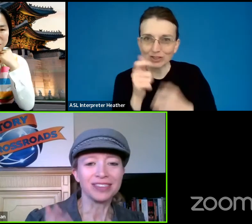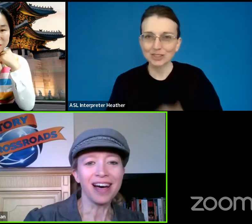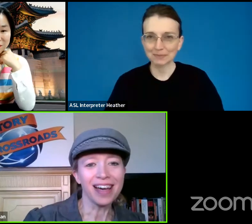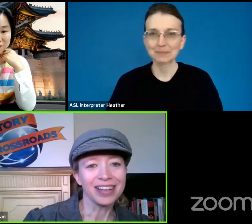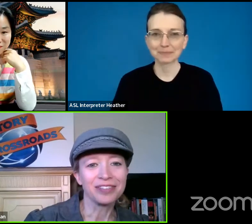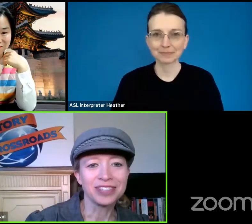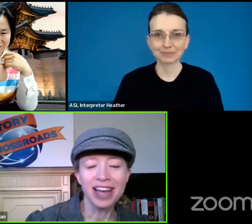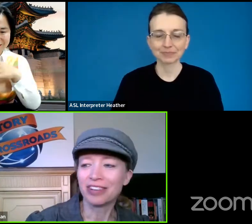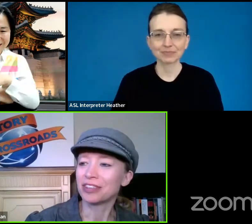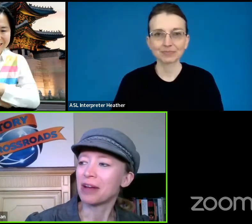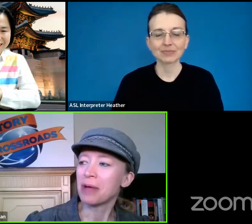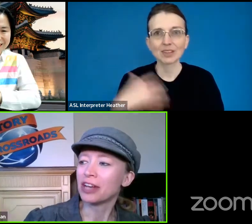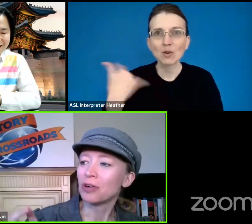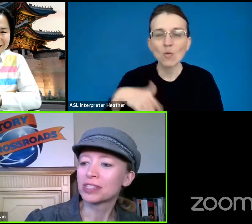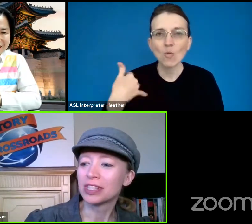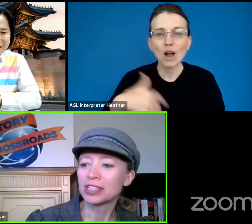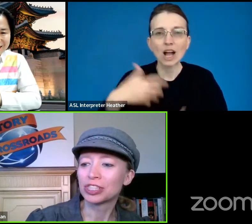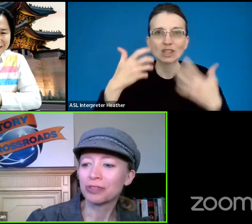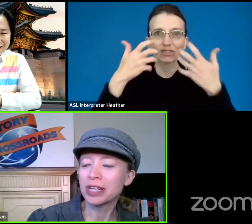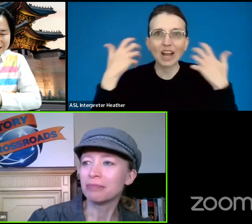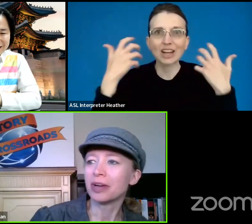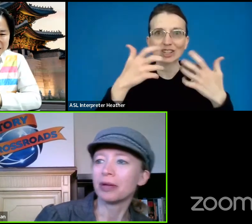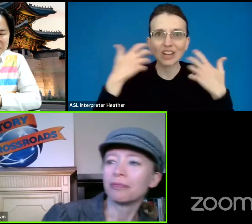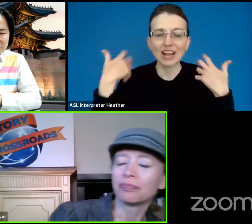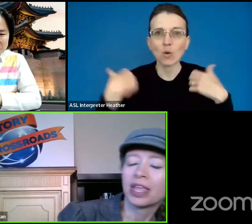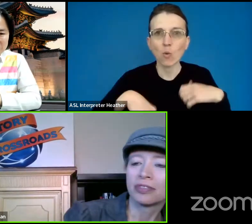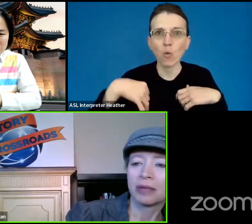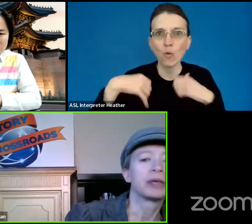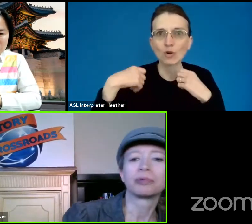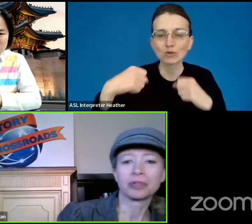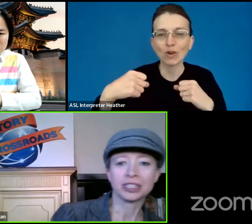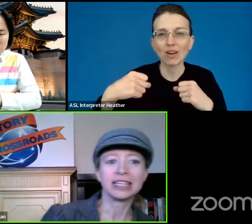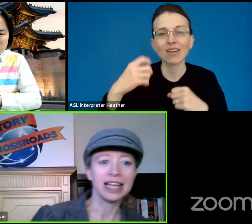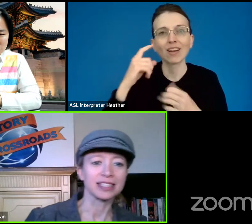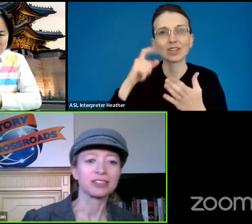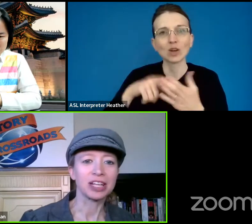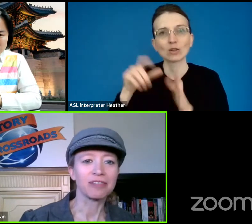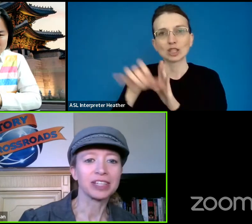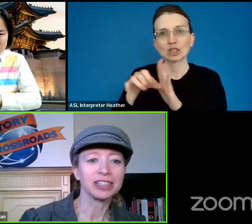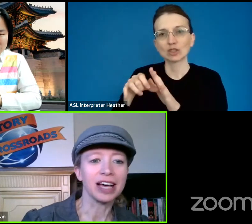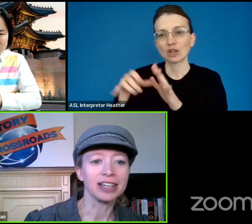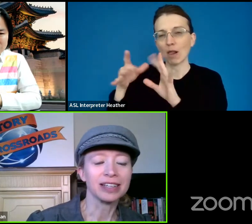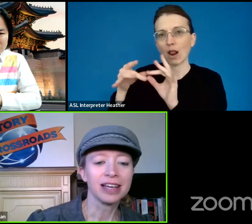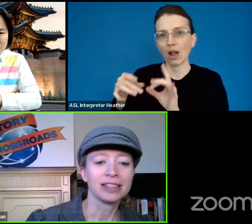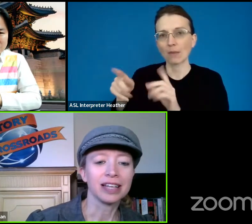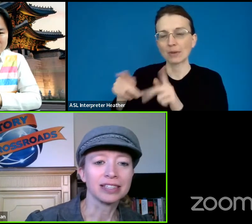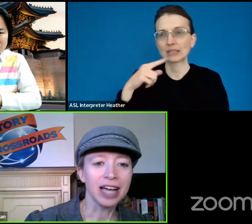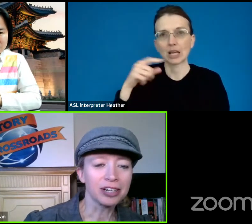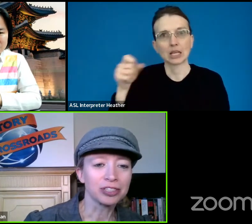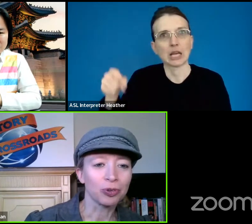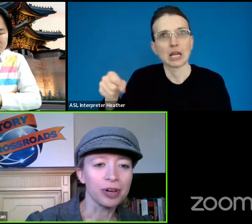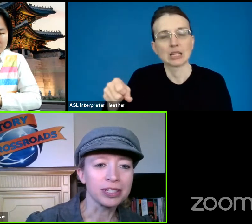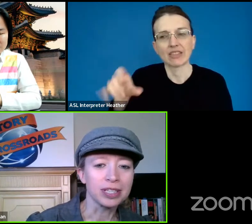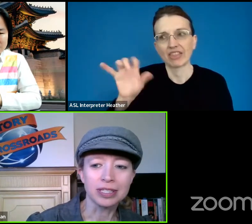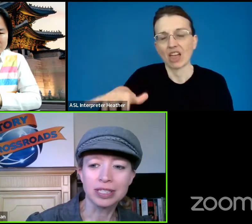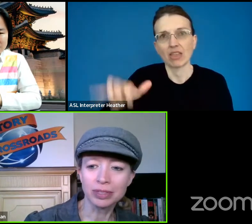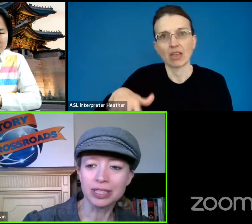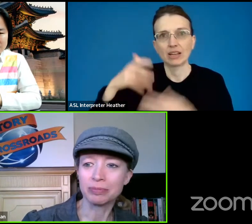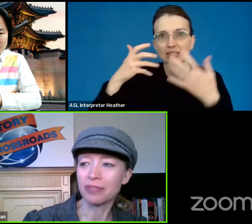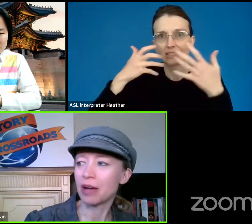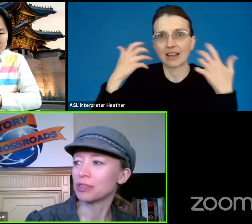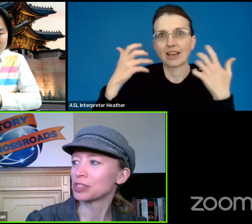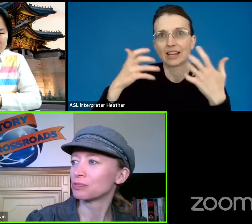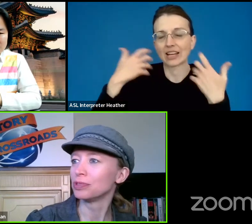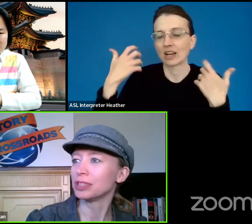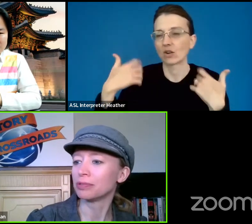was a lot of tiger in there. I noticed in the stream that people were saying, yes, there's definitely a lot of tiger stories and the